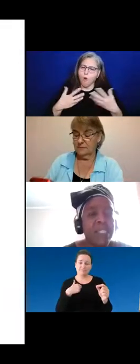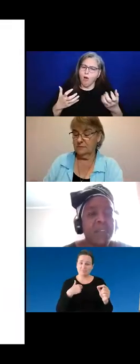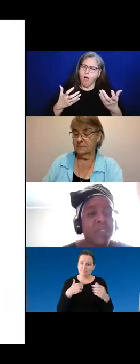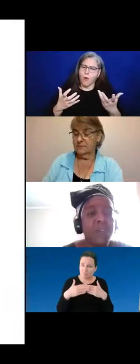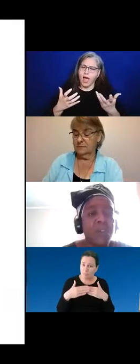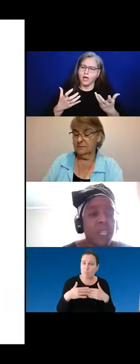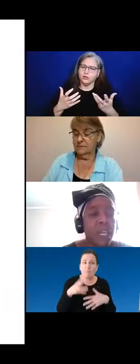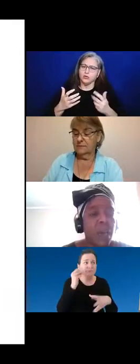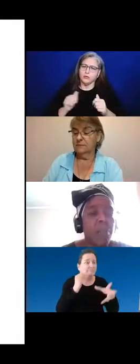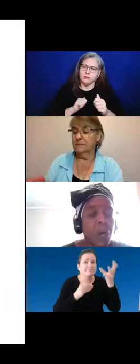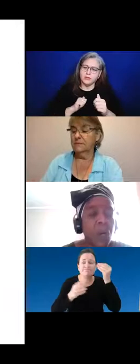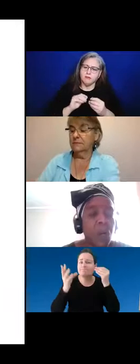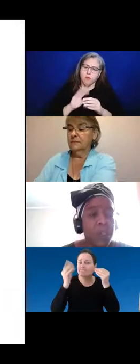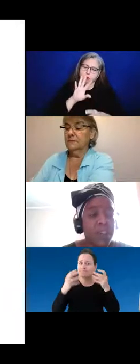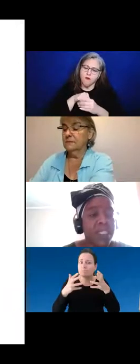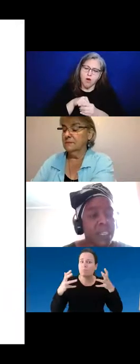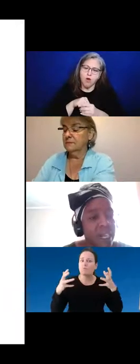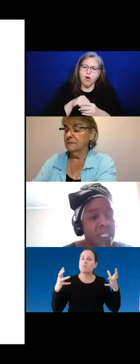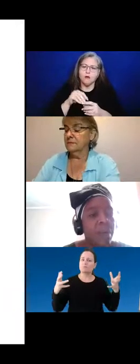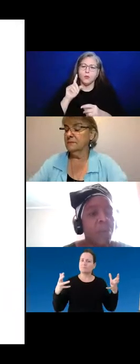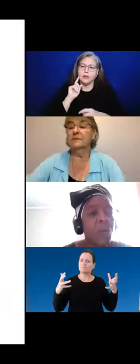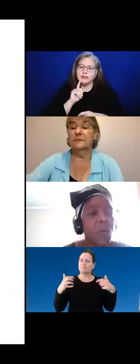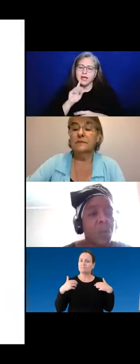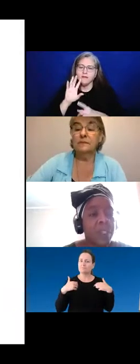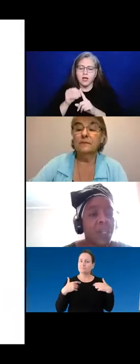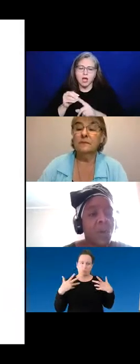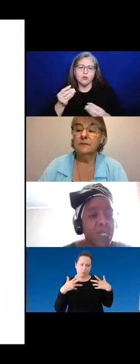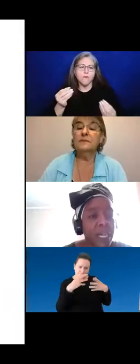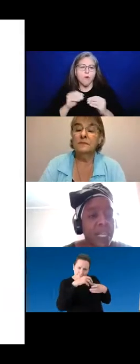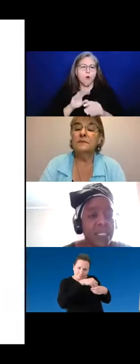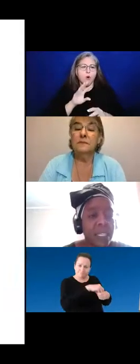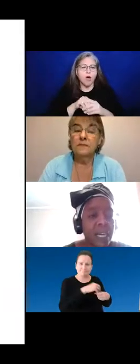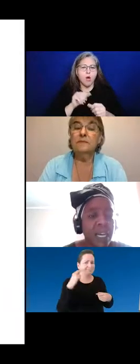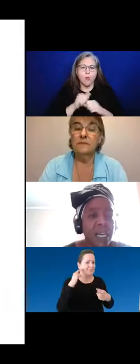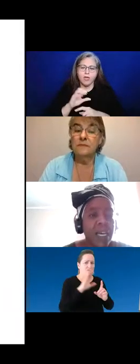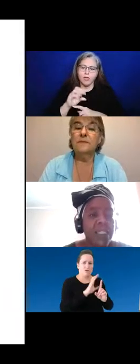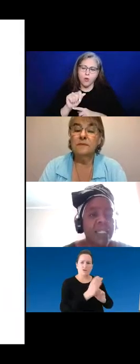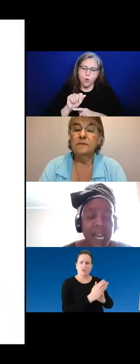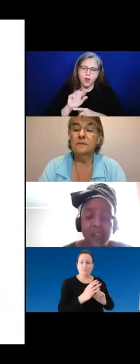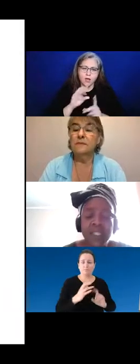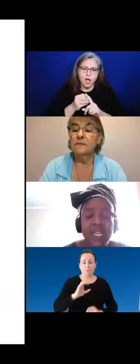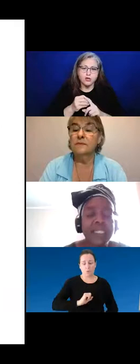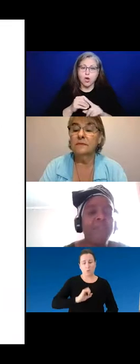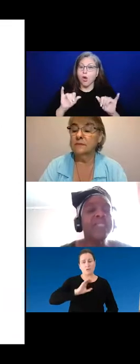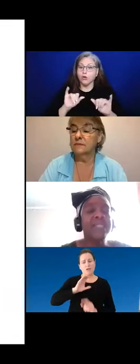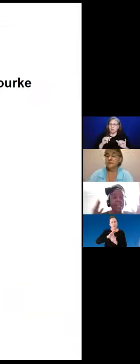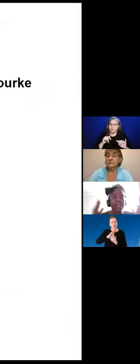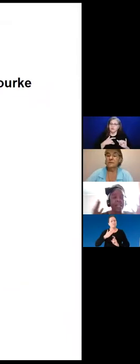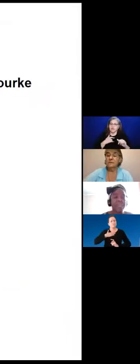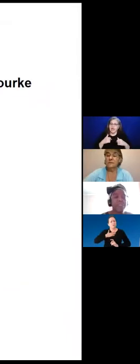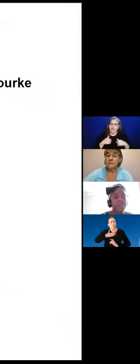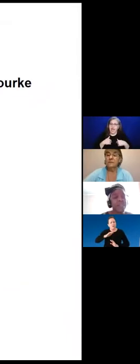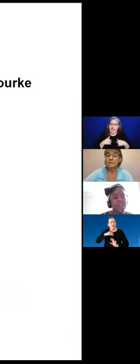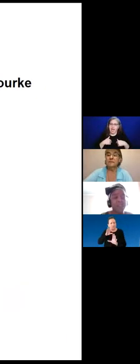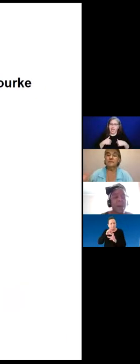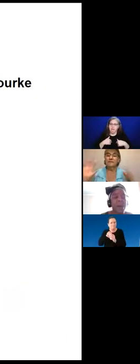get myself involved more with the deaf culture, more with the Coda culture. And I feel that I'm in the